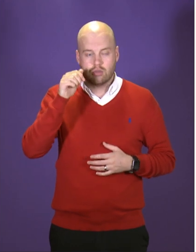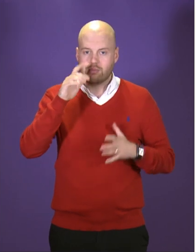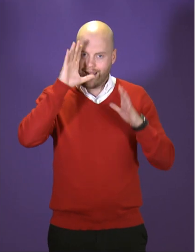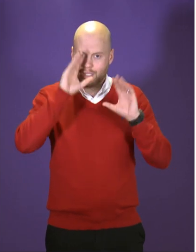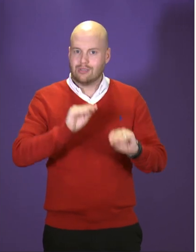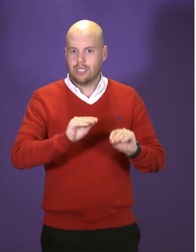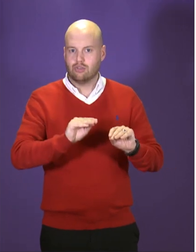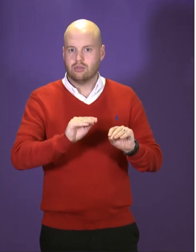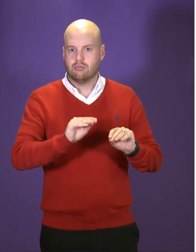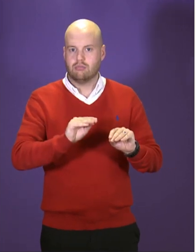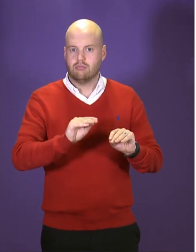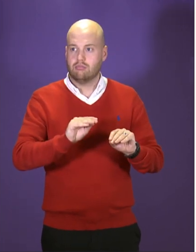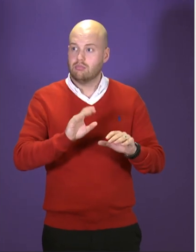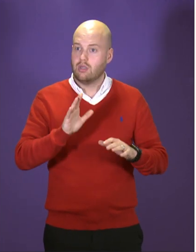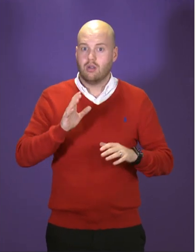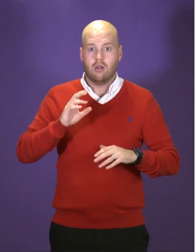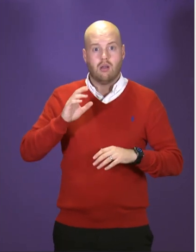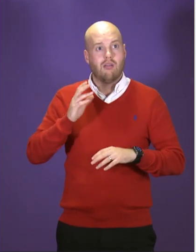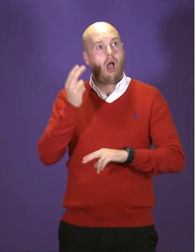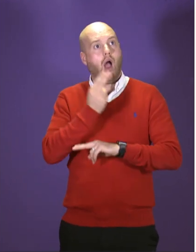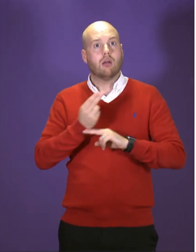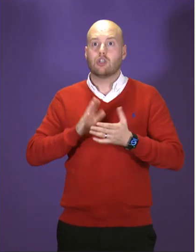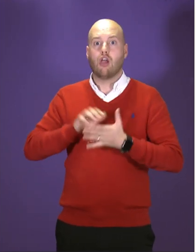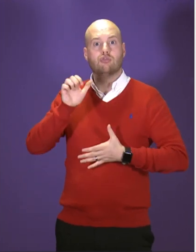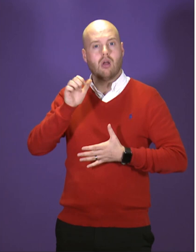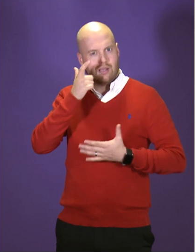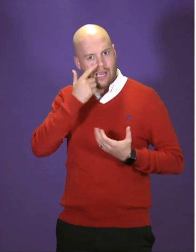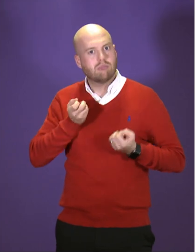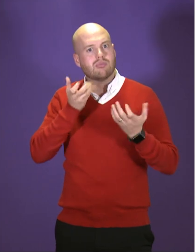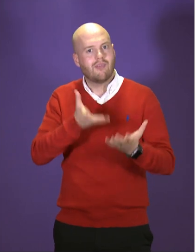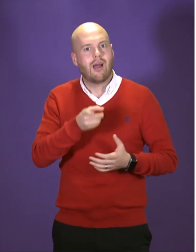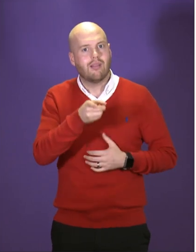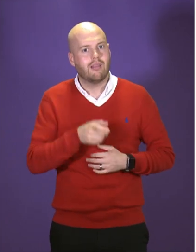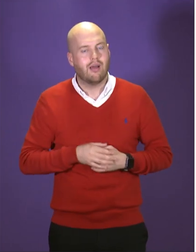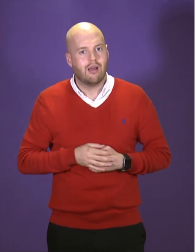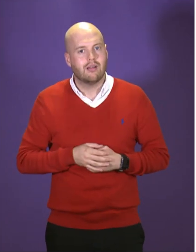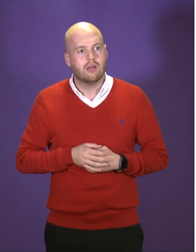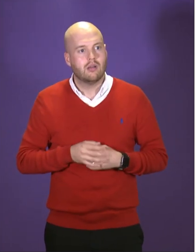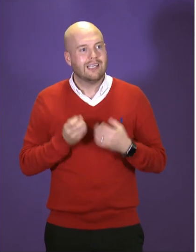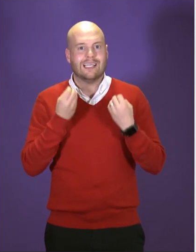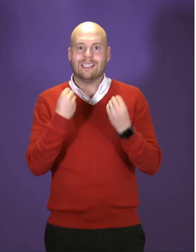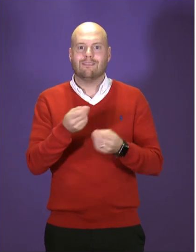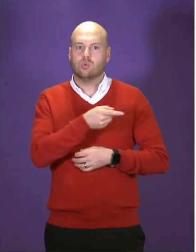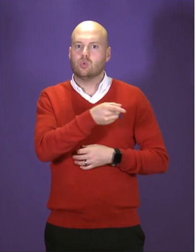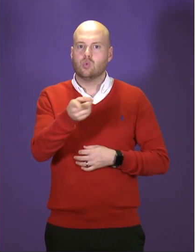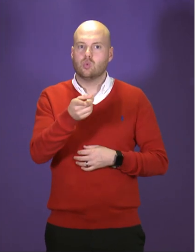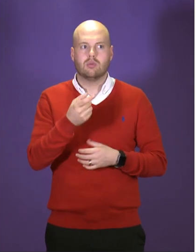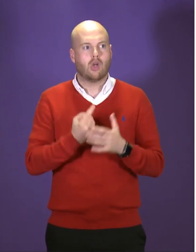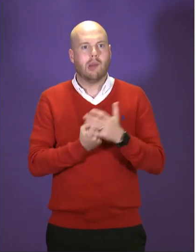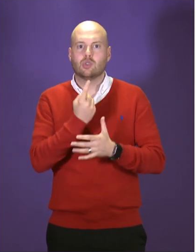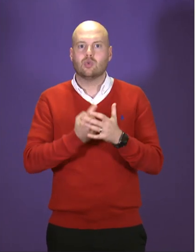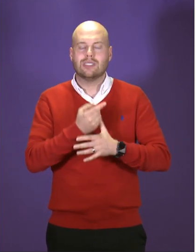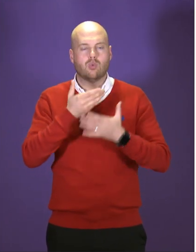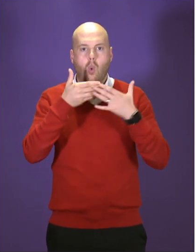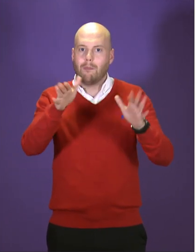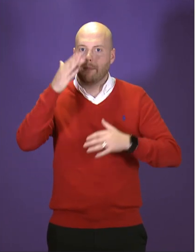arts provides that. It gives you an opportunity, it opens your mind, it creates a window to be allowed